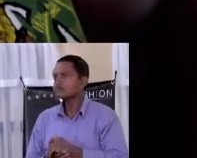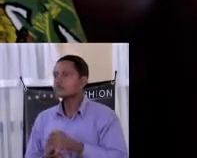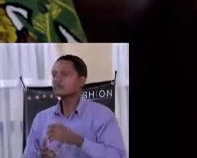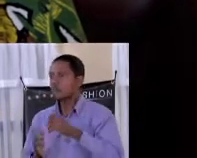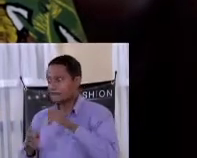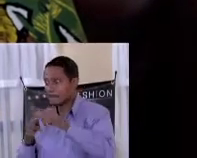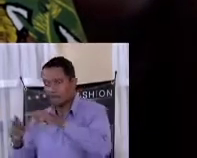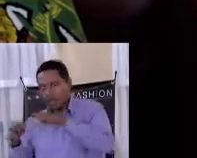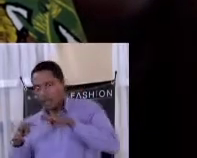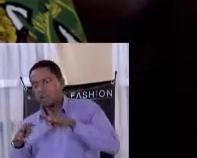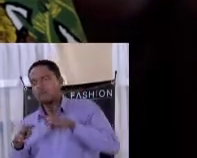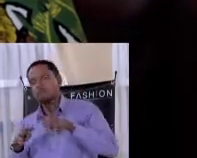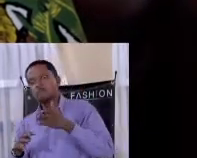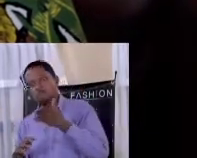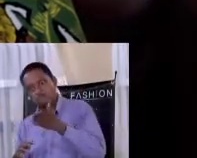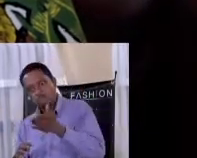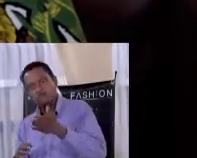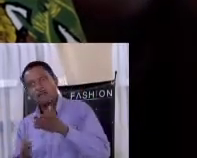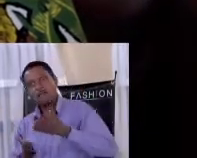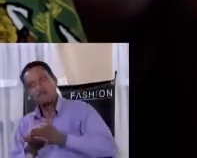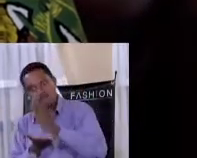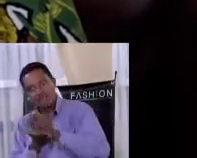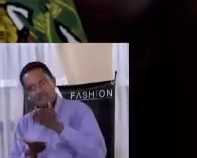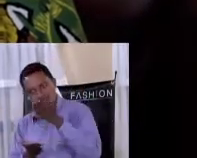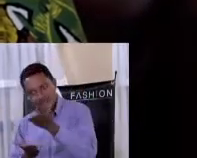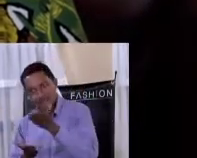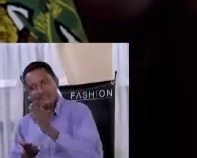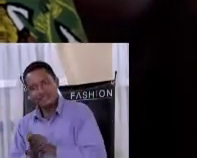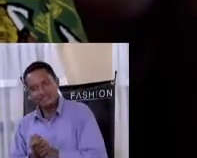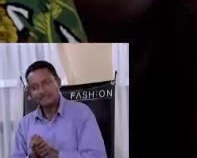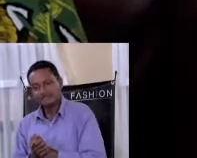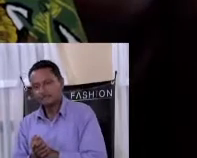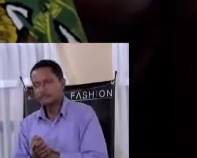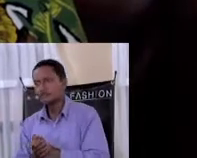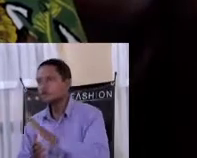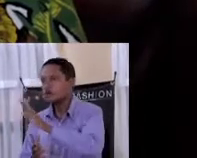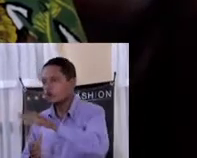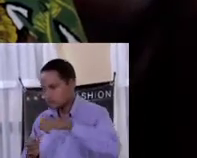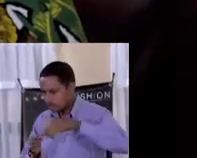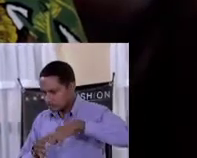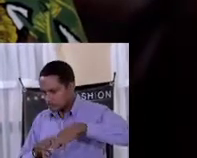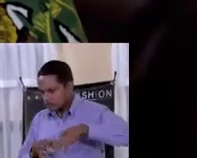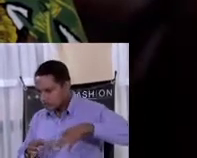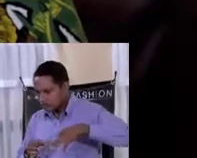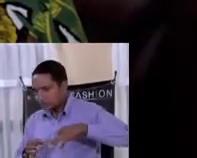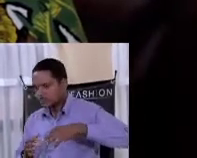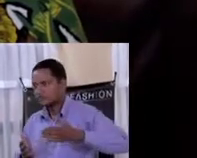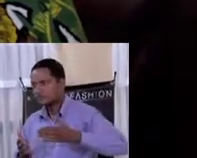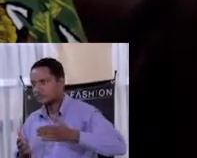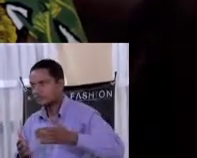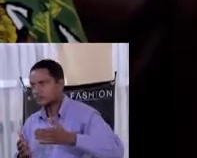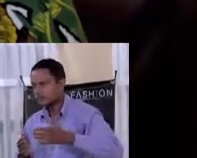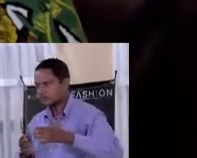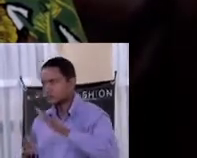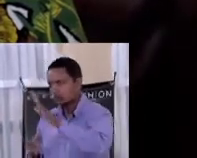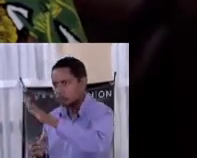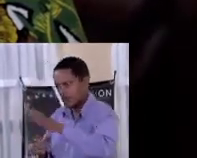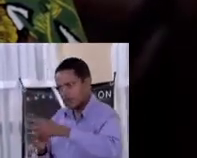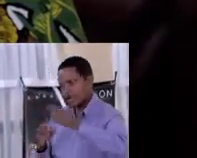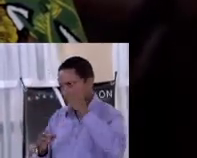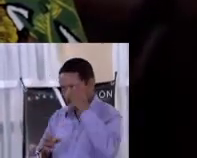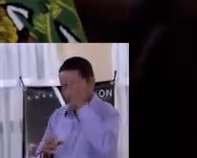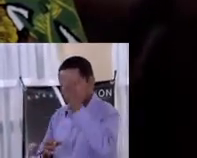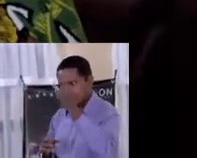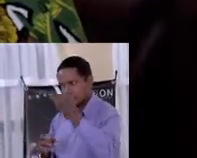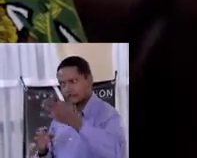there. Your product is branded in that particular way. Also, the representation of your idea and your